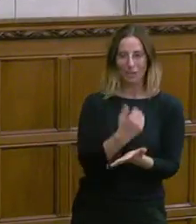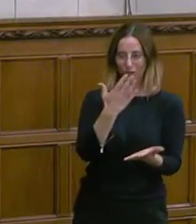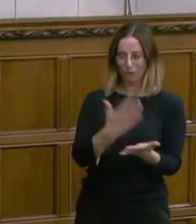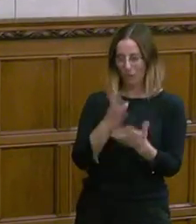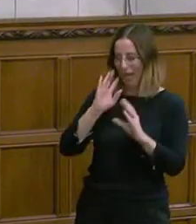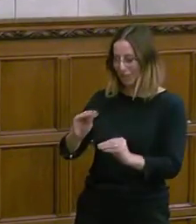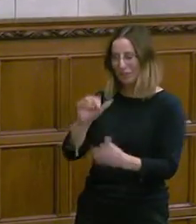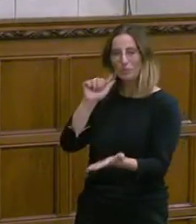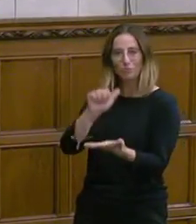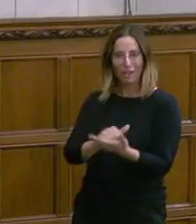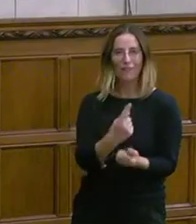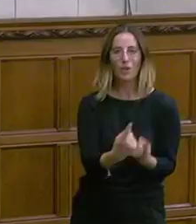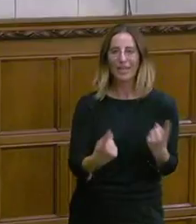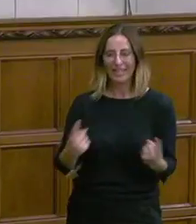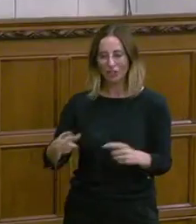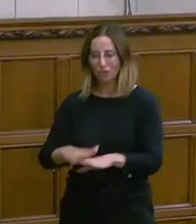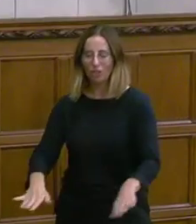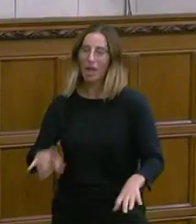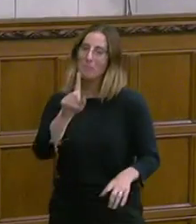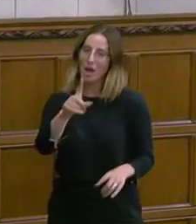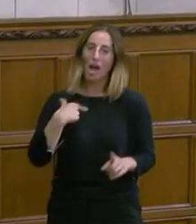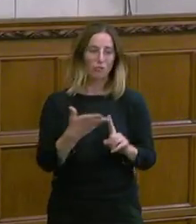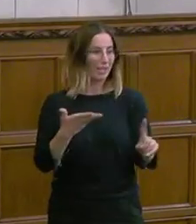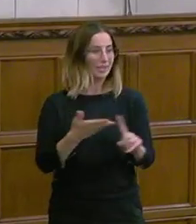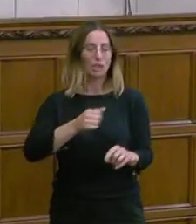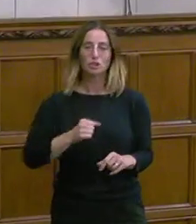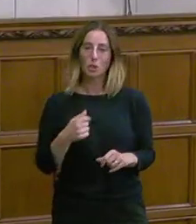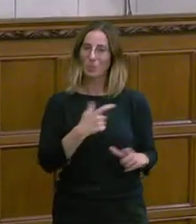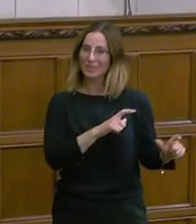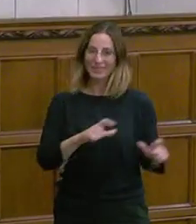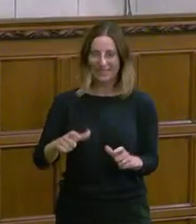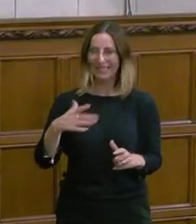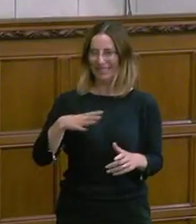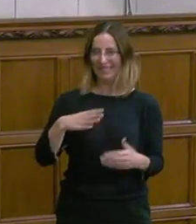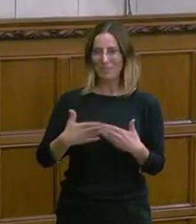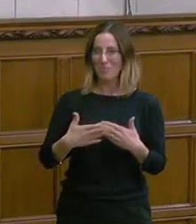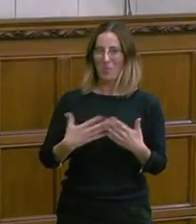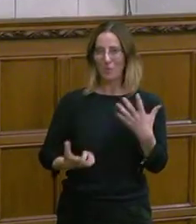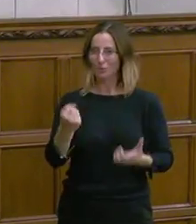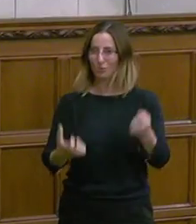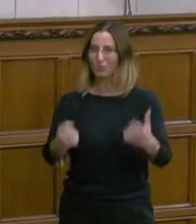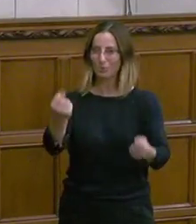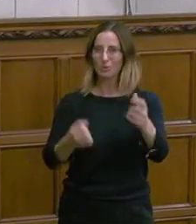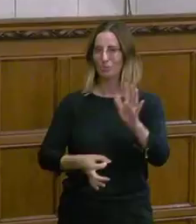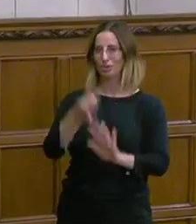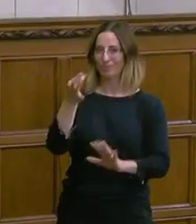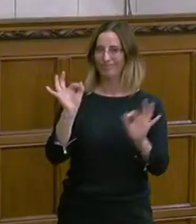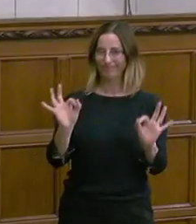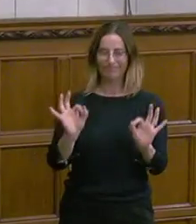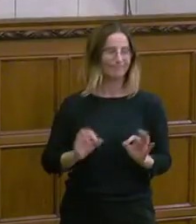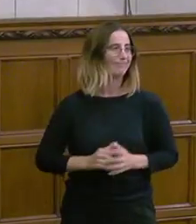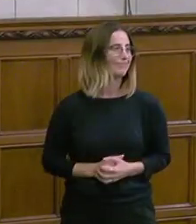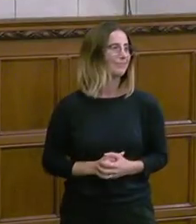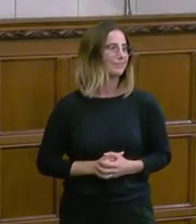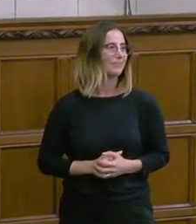is always more to do, and we must do more across the UK to tackle this issue. Many of the deaf children in my constituency are